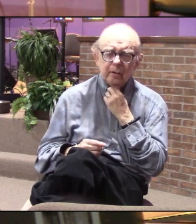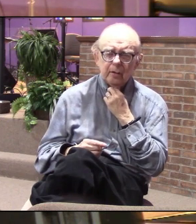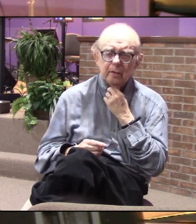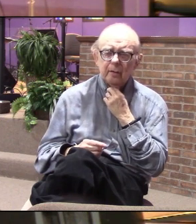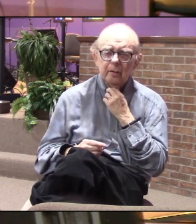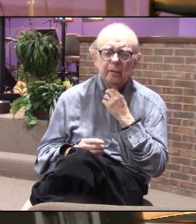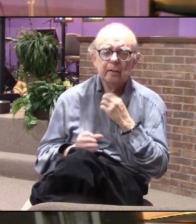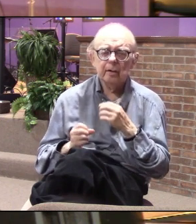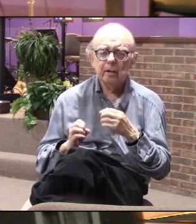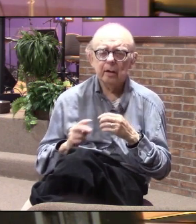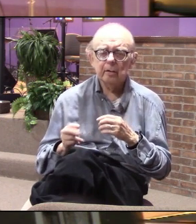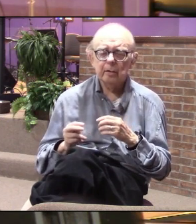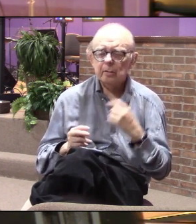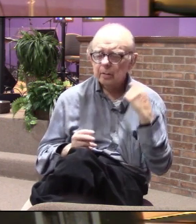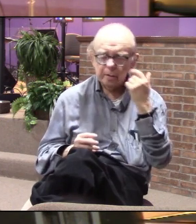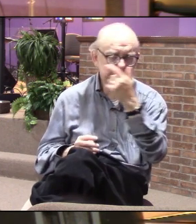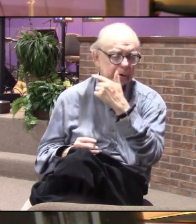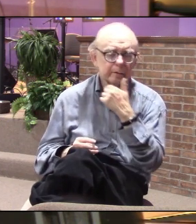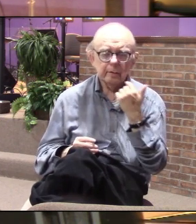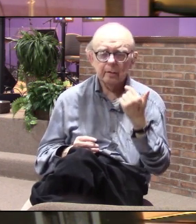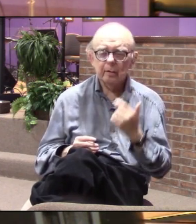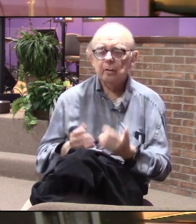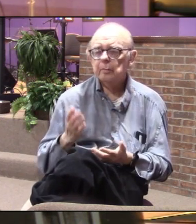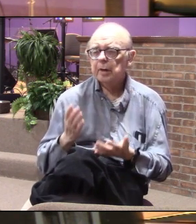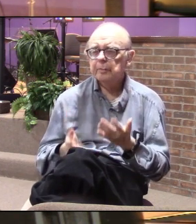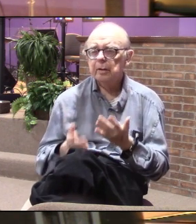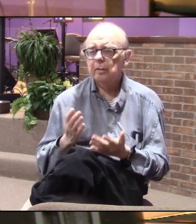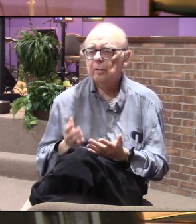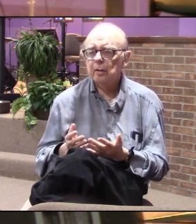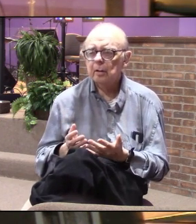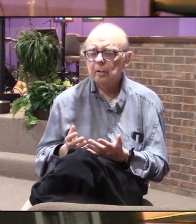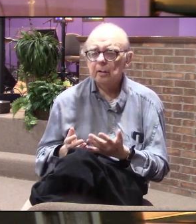all around my head. Or maybe